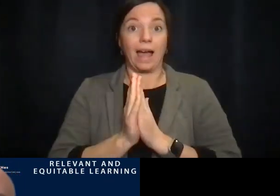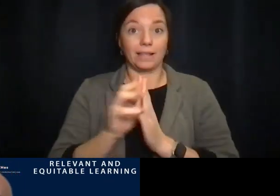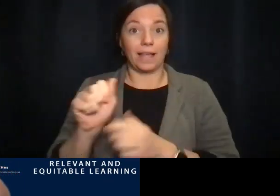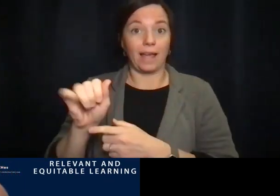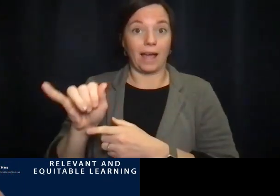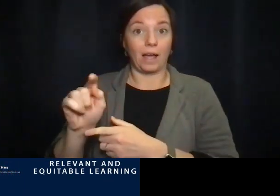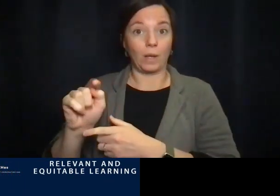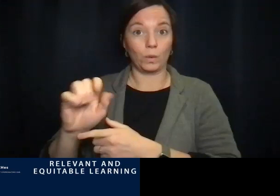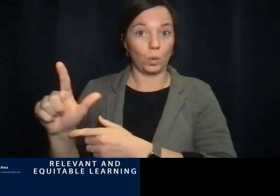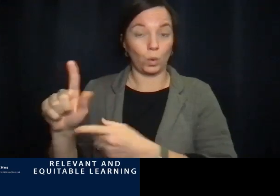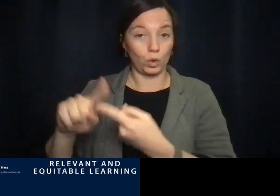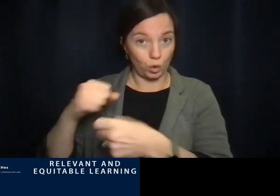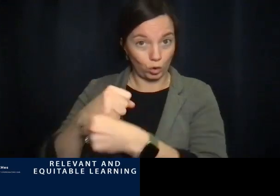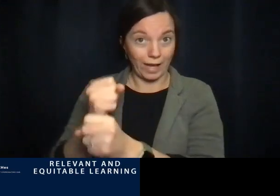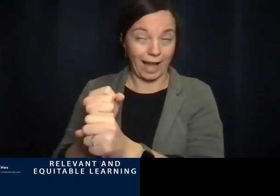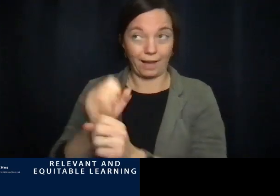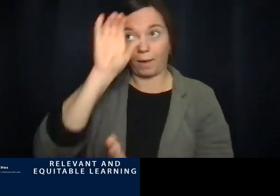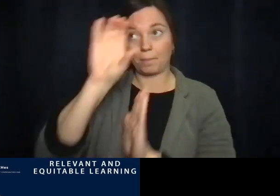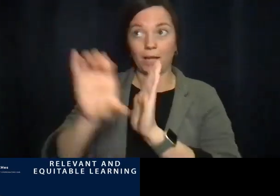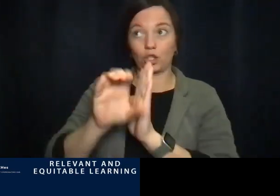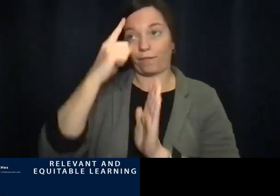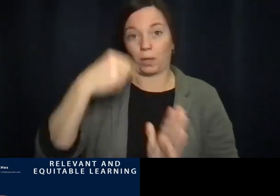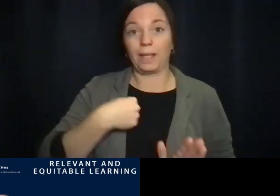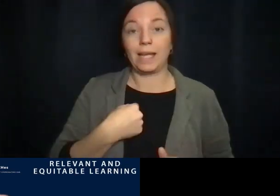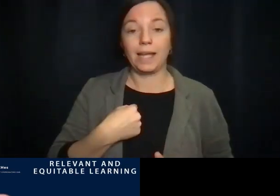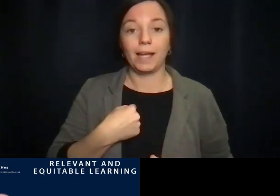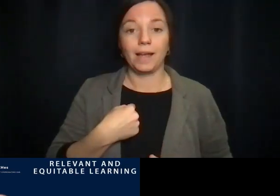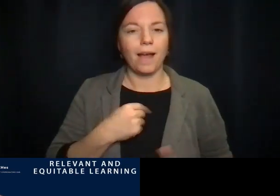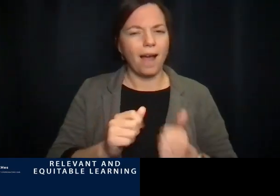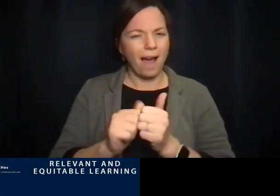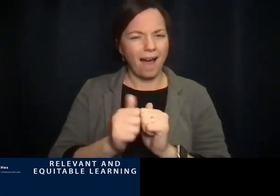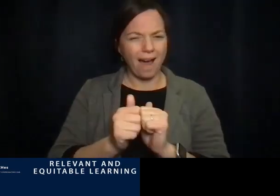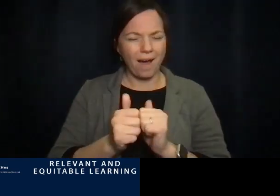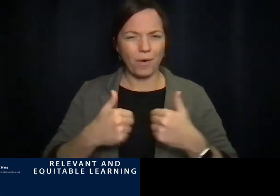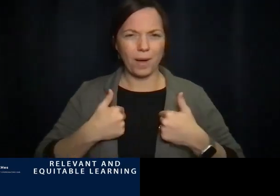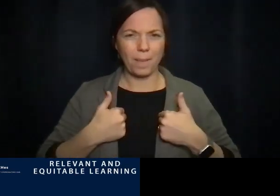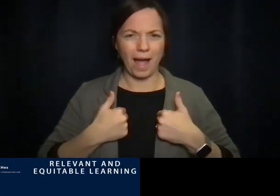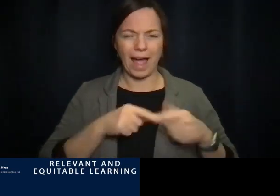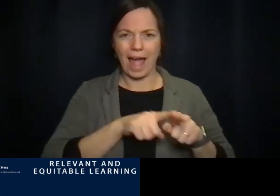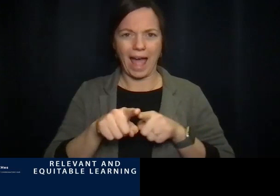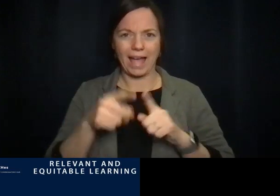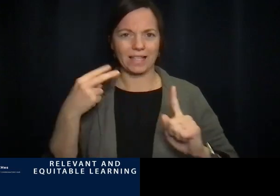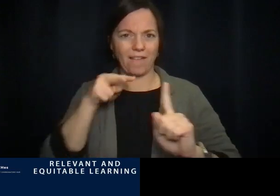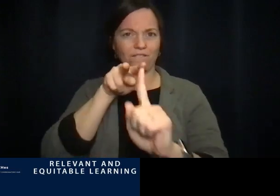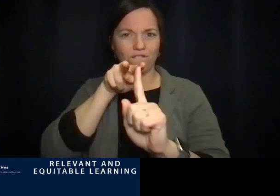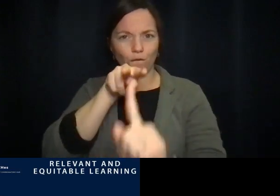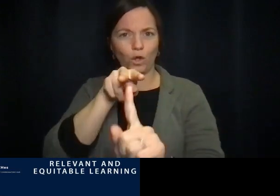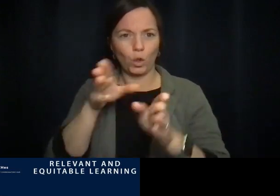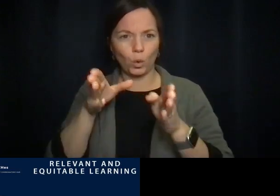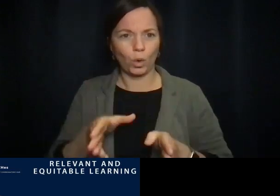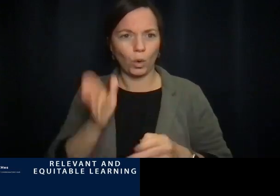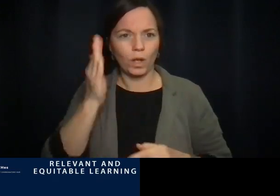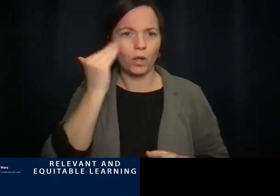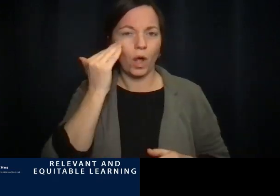tool to create a picture for me, how am I as a viewer going to know that